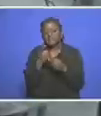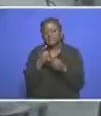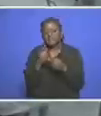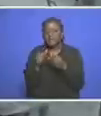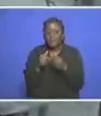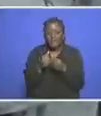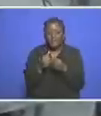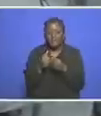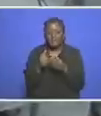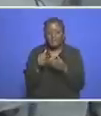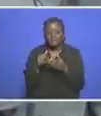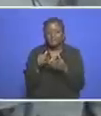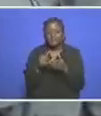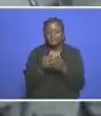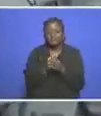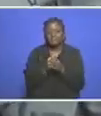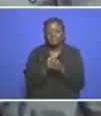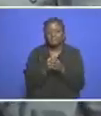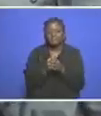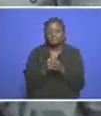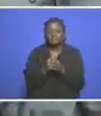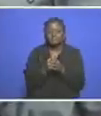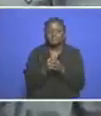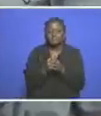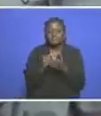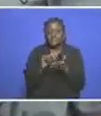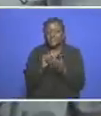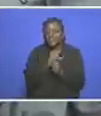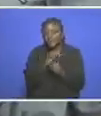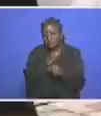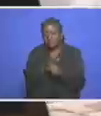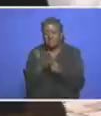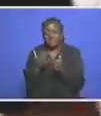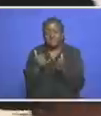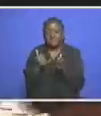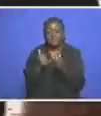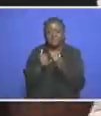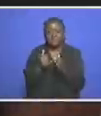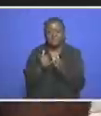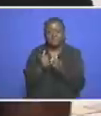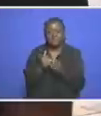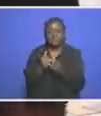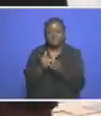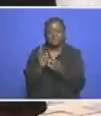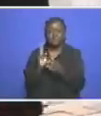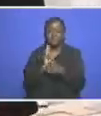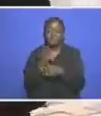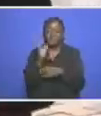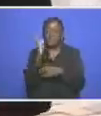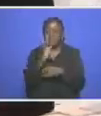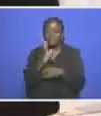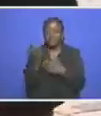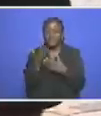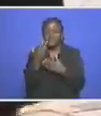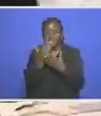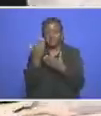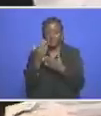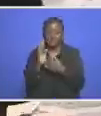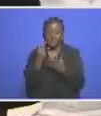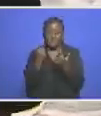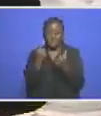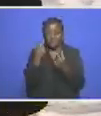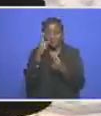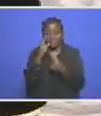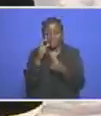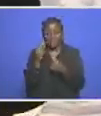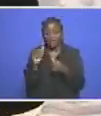this quarantine thing that it had affected our life. Well, we've never been here before, but we really came for a wedding. We're actually flying into